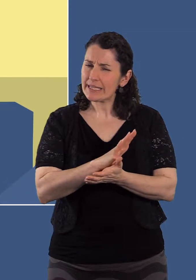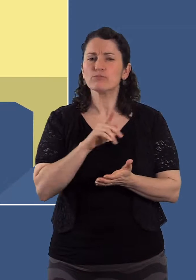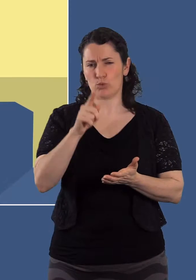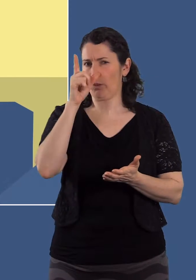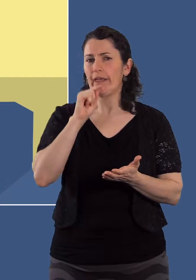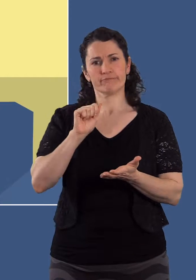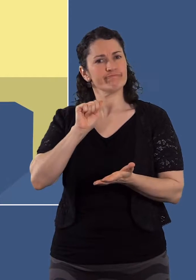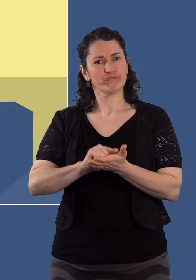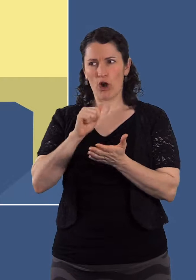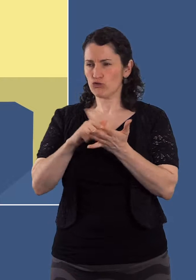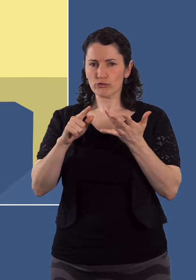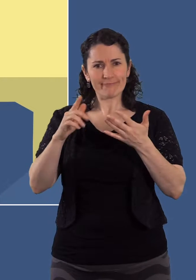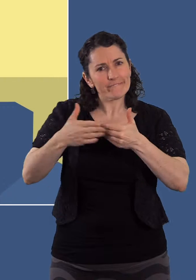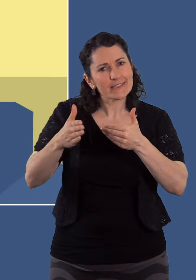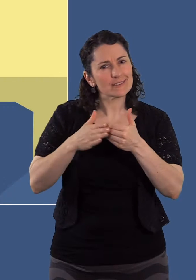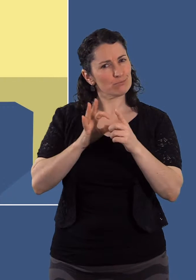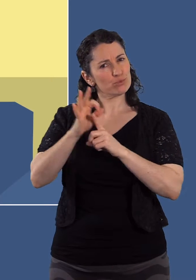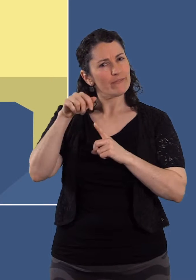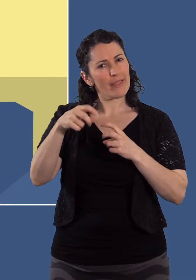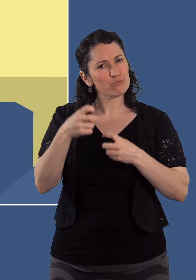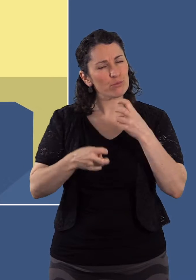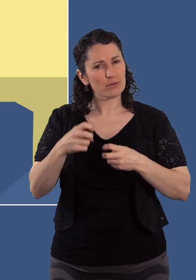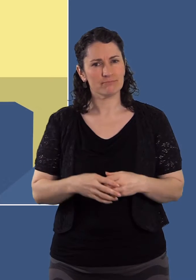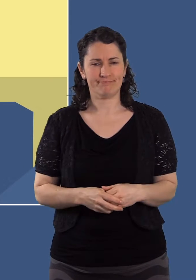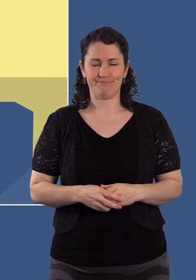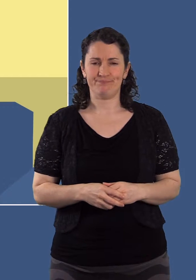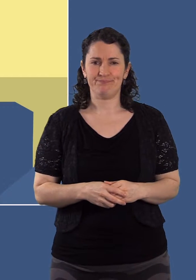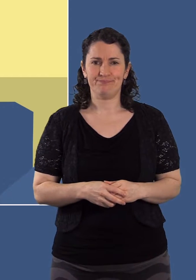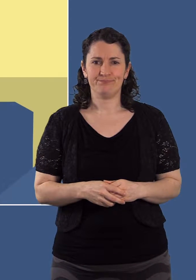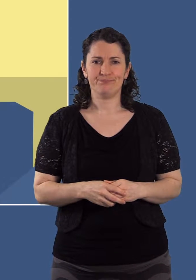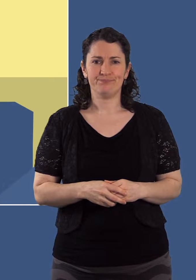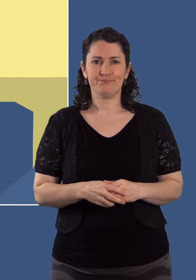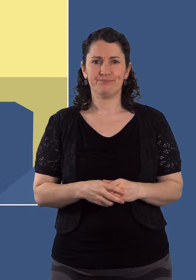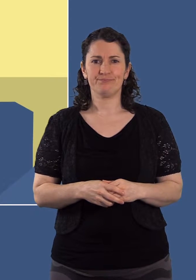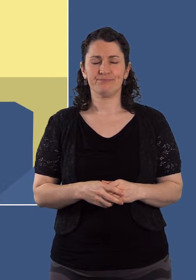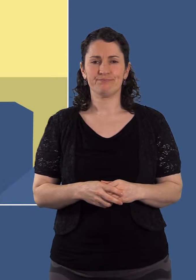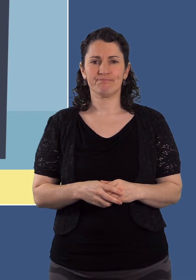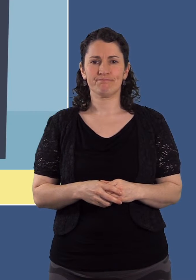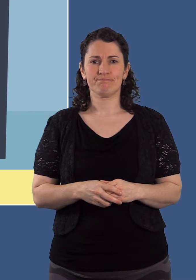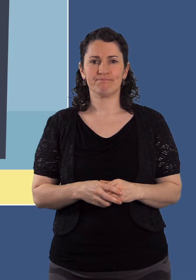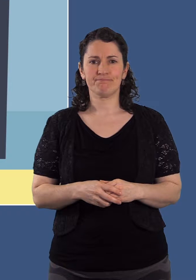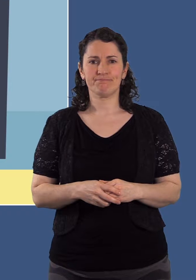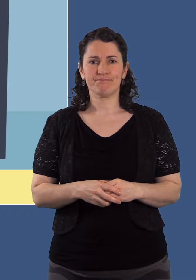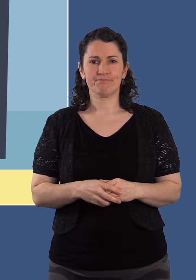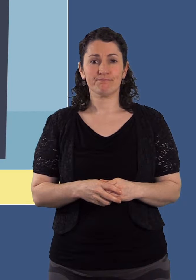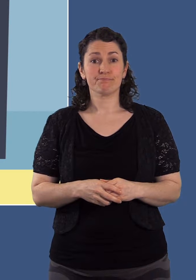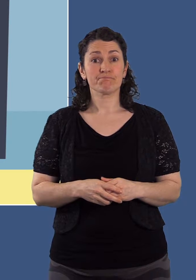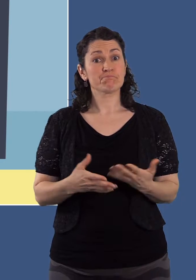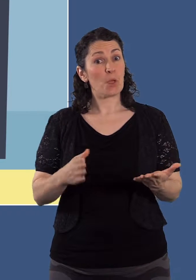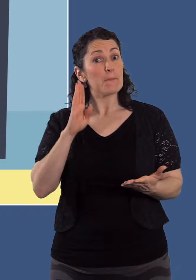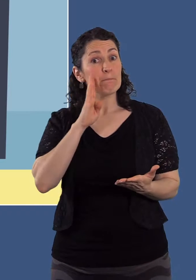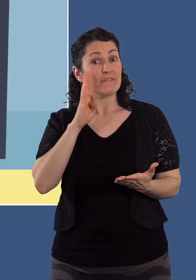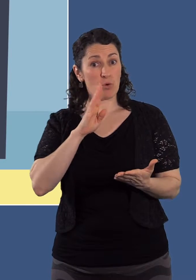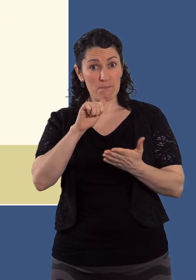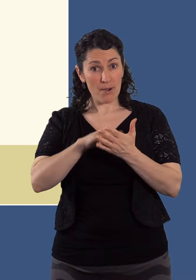to a remedy. The remedy you receive depends on whether the failure is major or minor. Chapter 2. Be a smart